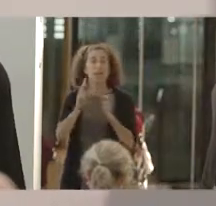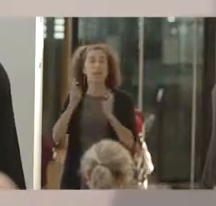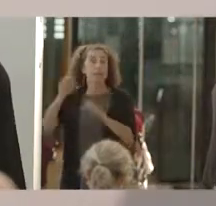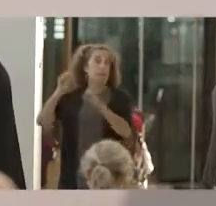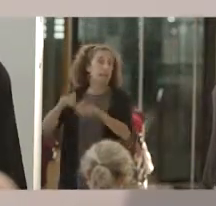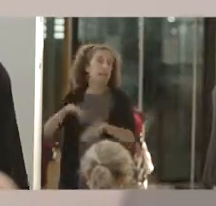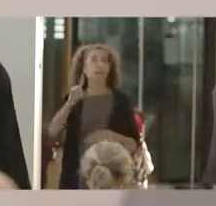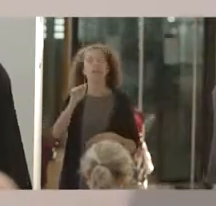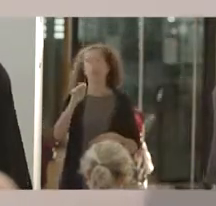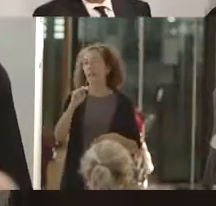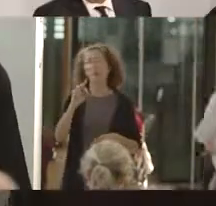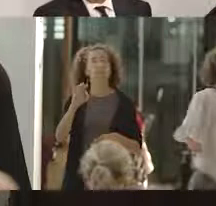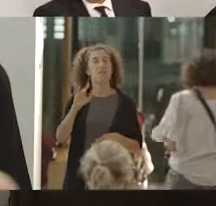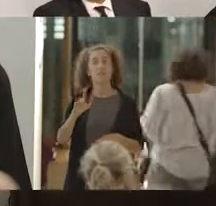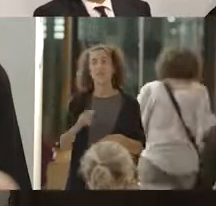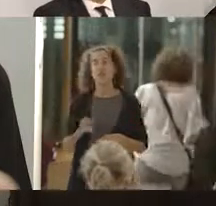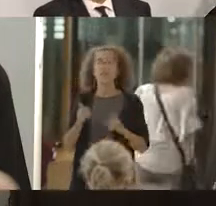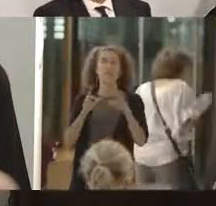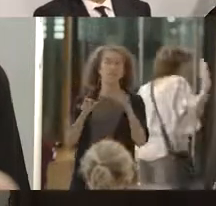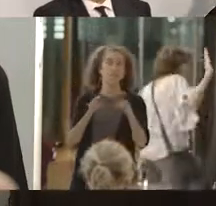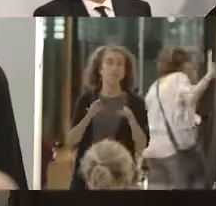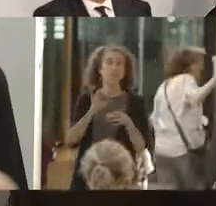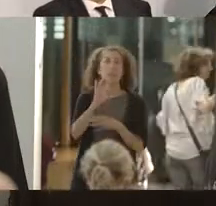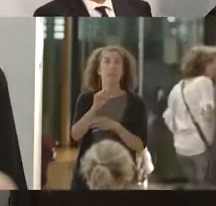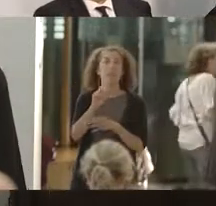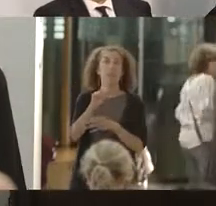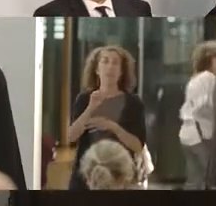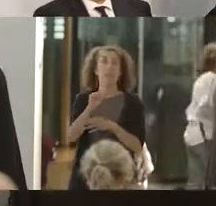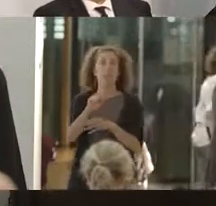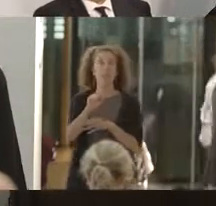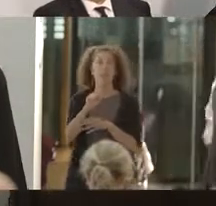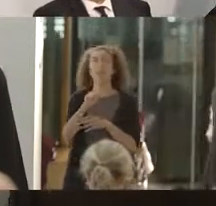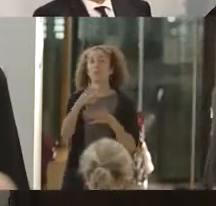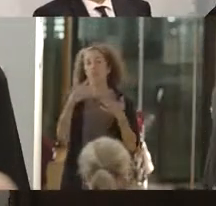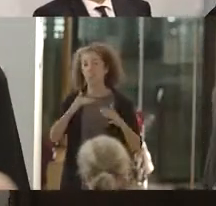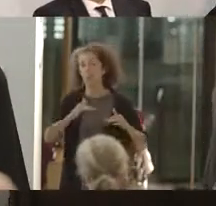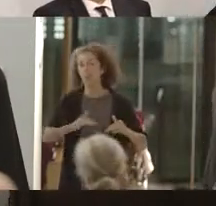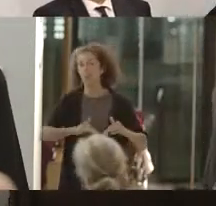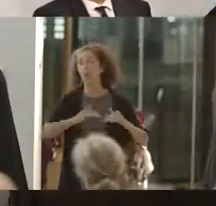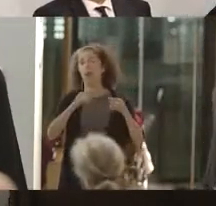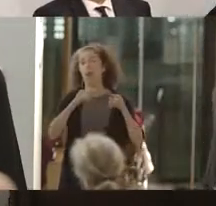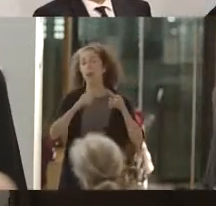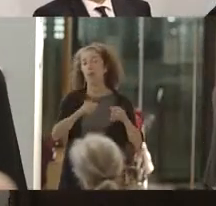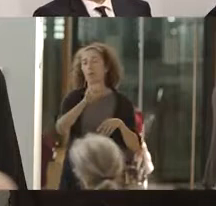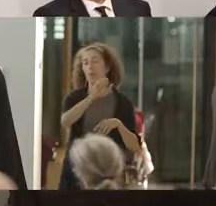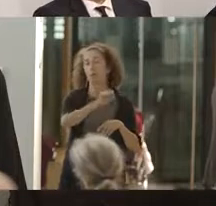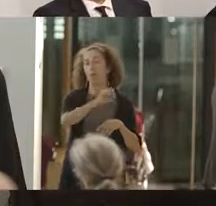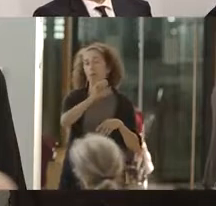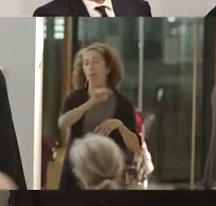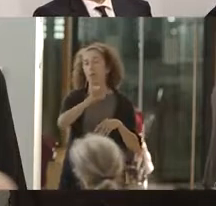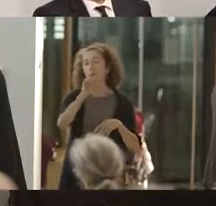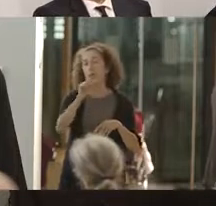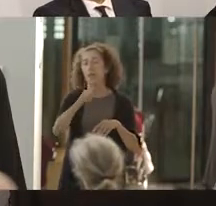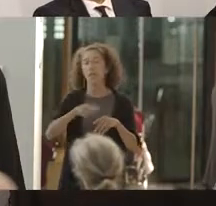obtain soil like that. So Canal Street flooded during Superstorm Sandy. What prevents the water coming in from the north